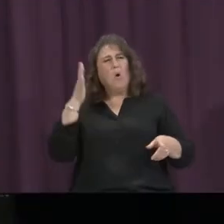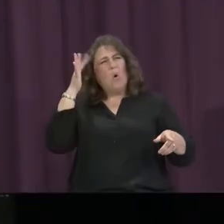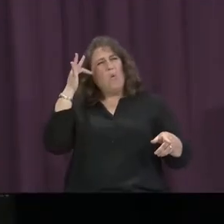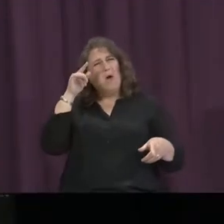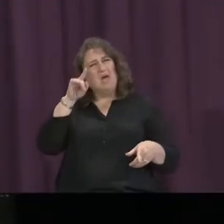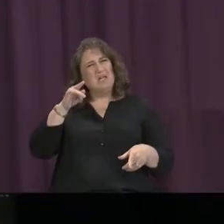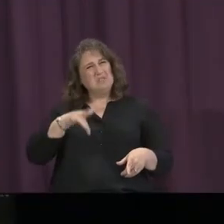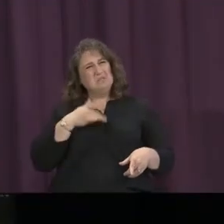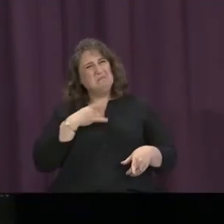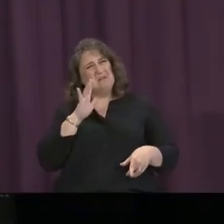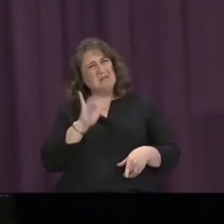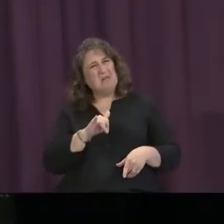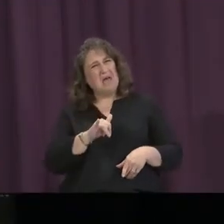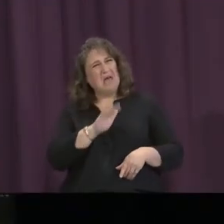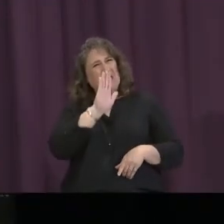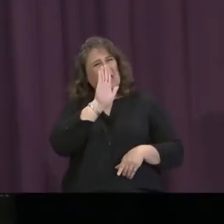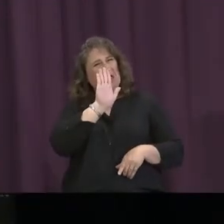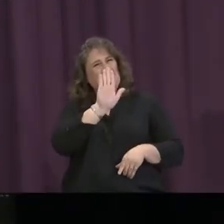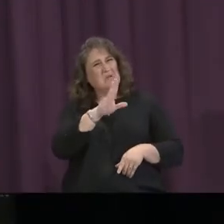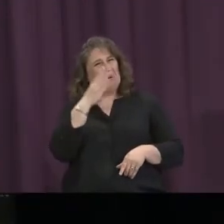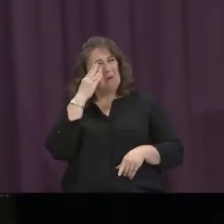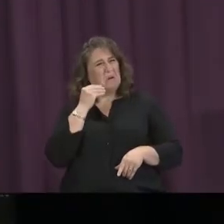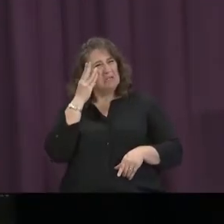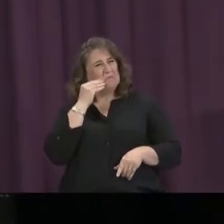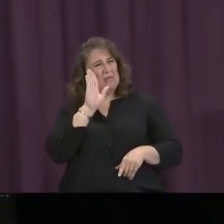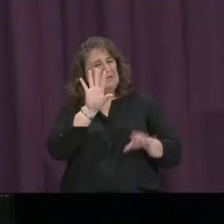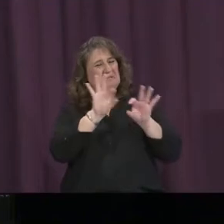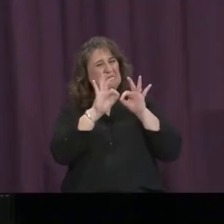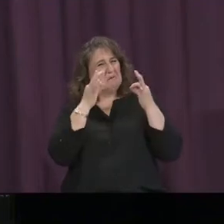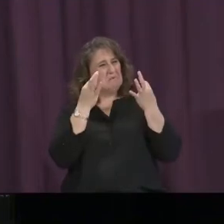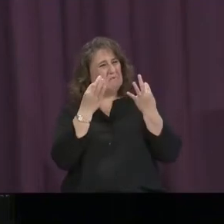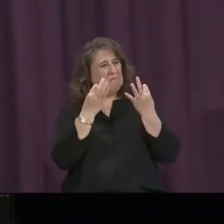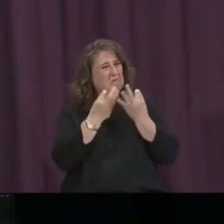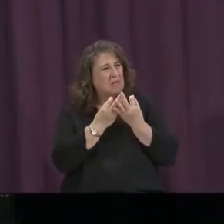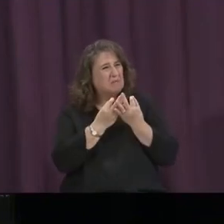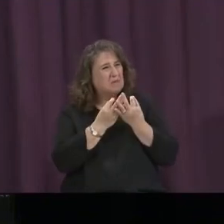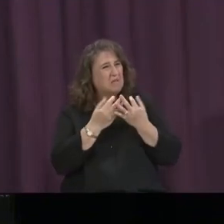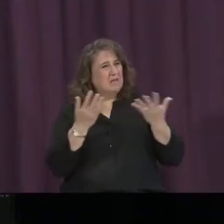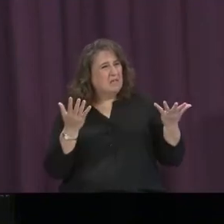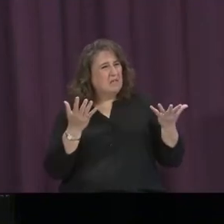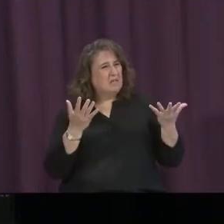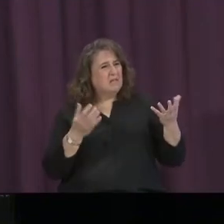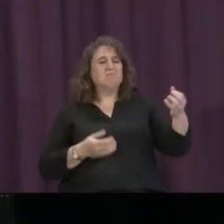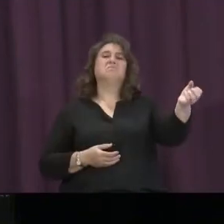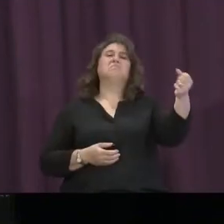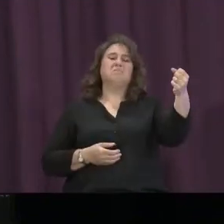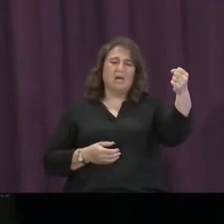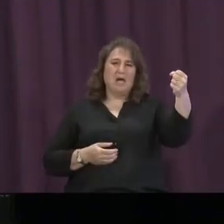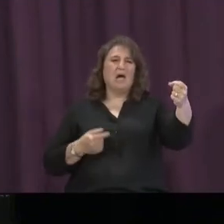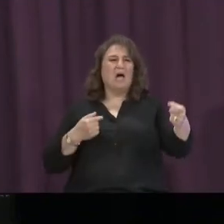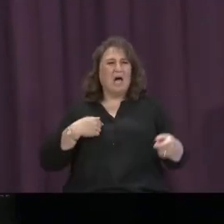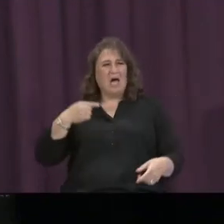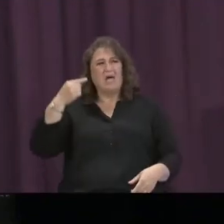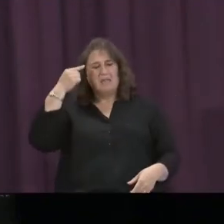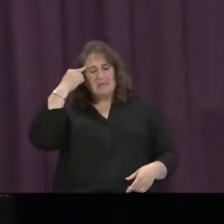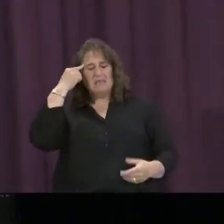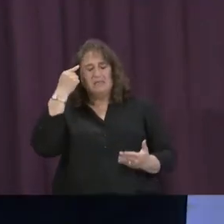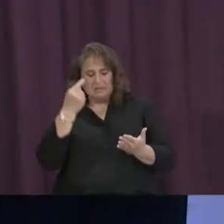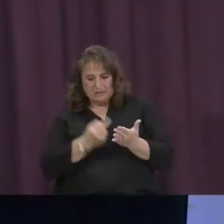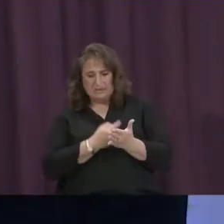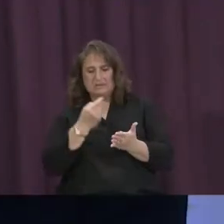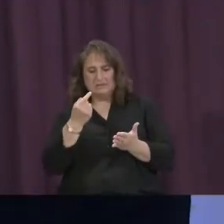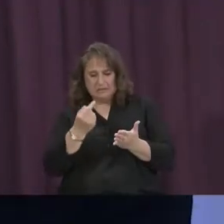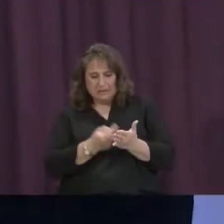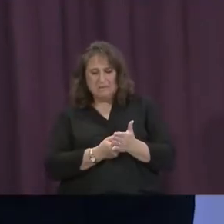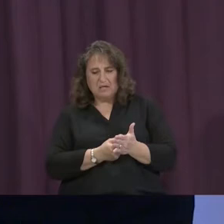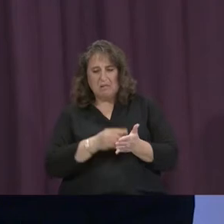like maybe with family or just all around you, just some experiences? Right. Exactly. I think sometimes, like, you